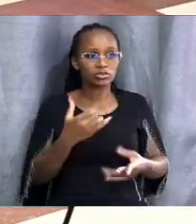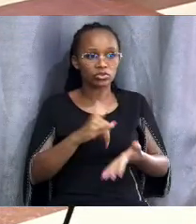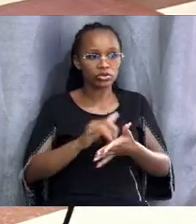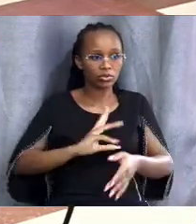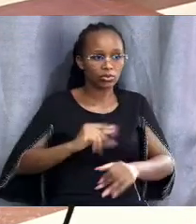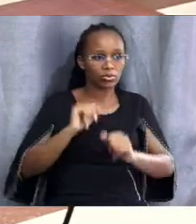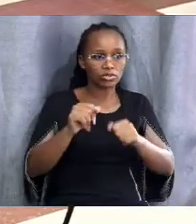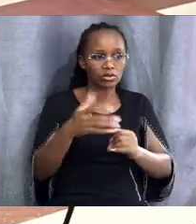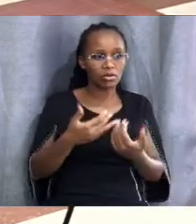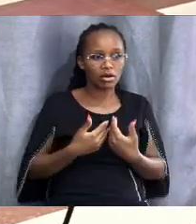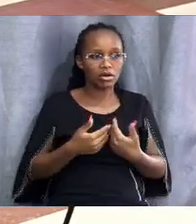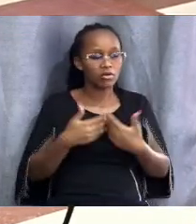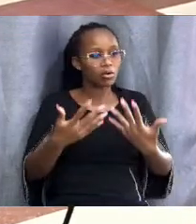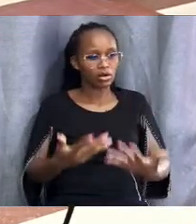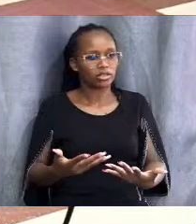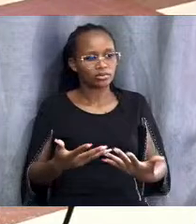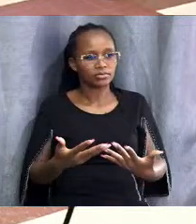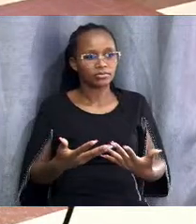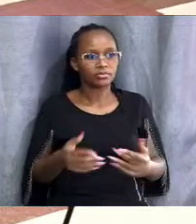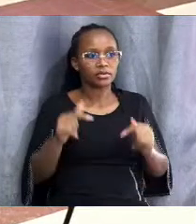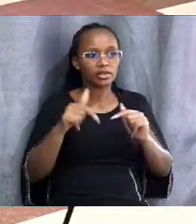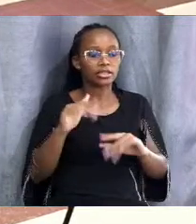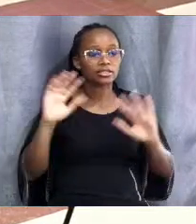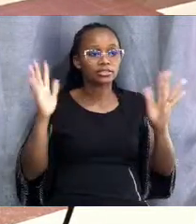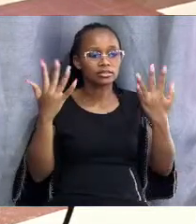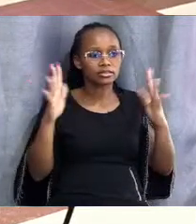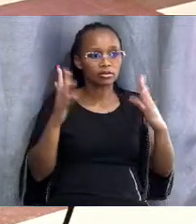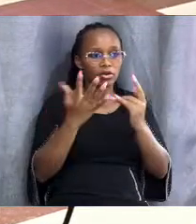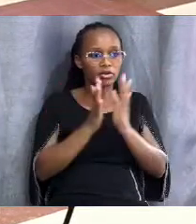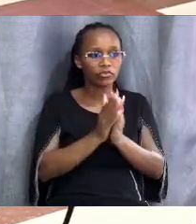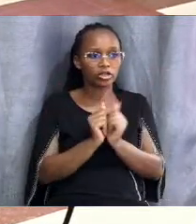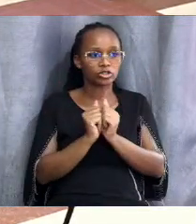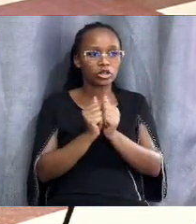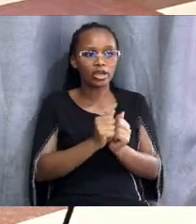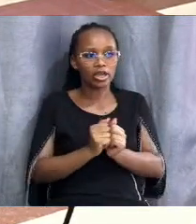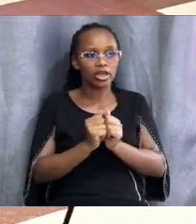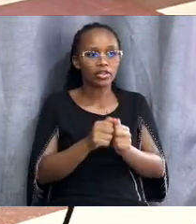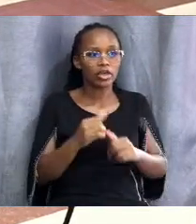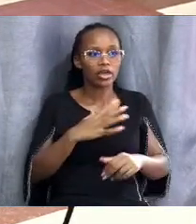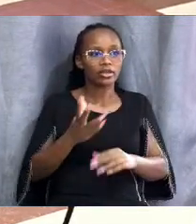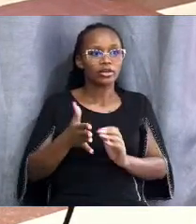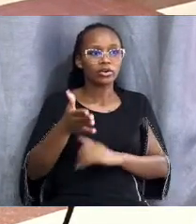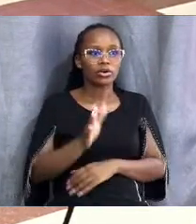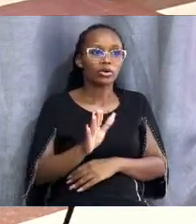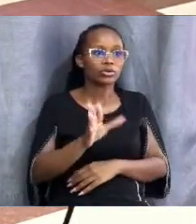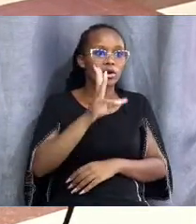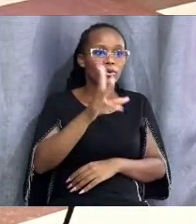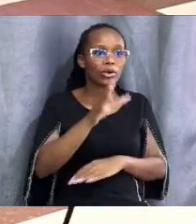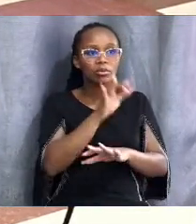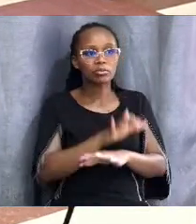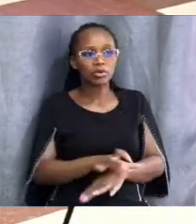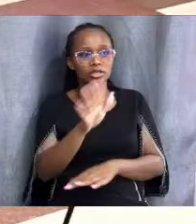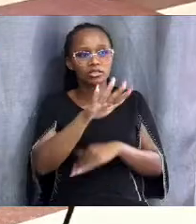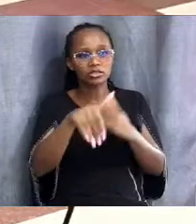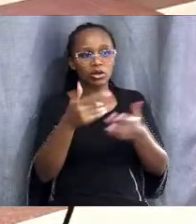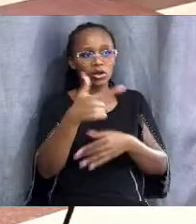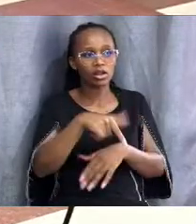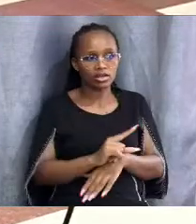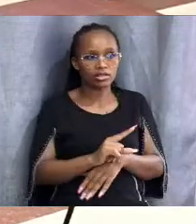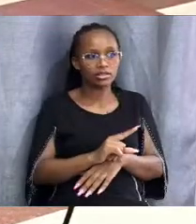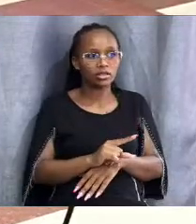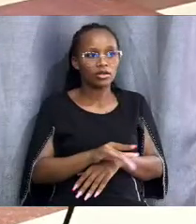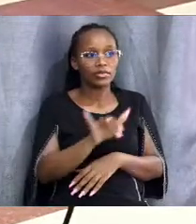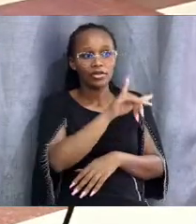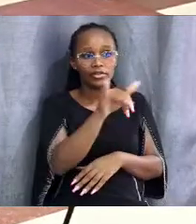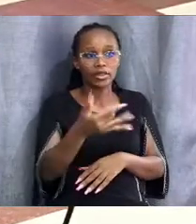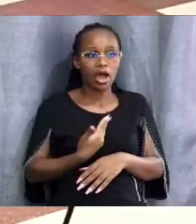that we can have this ceremony together, and God will bless us.